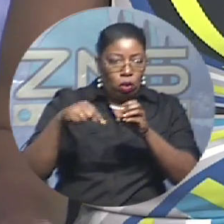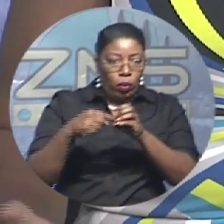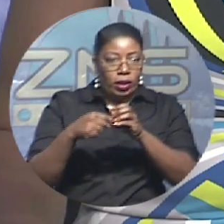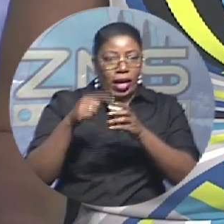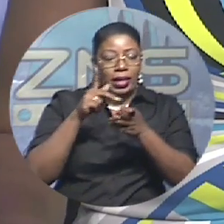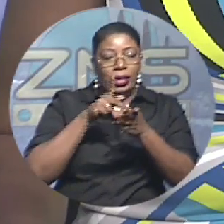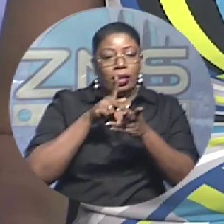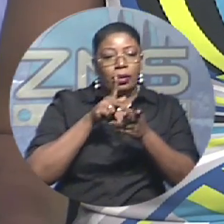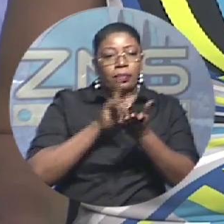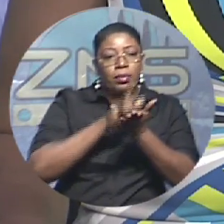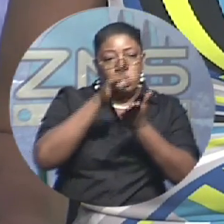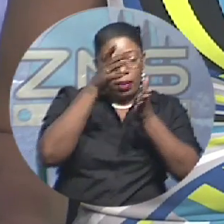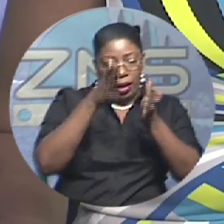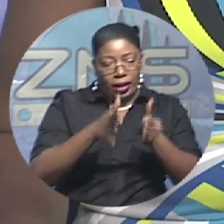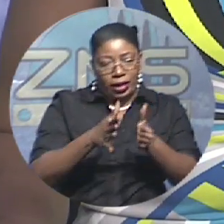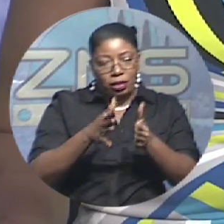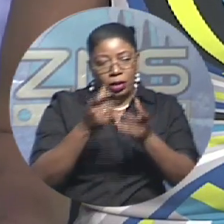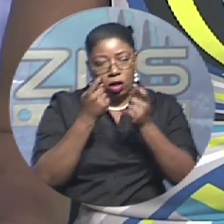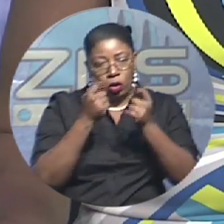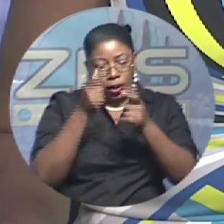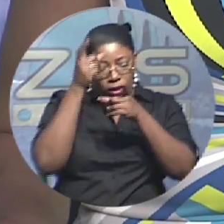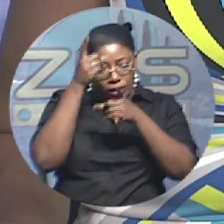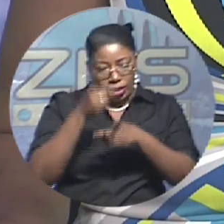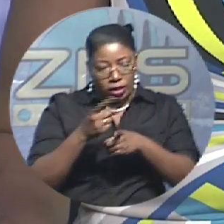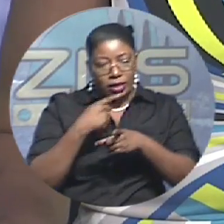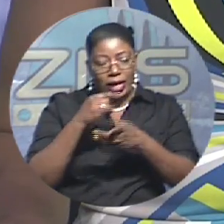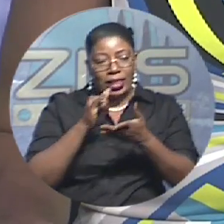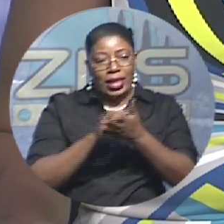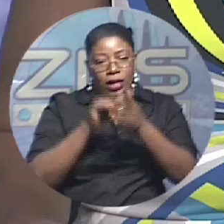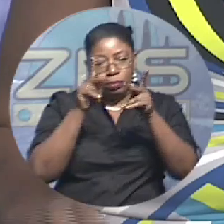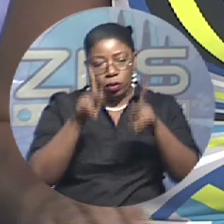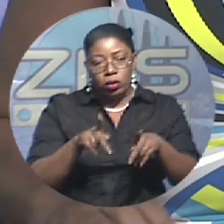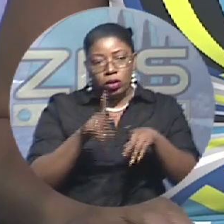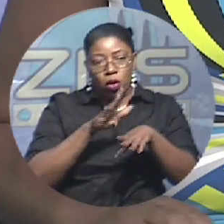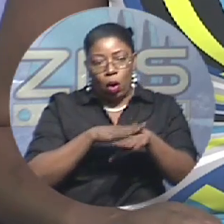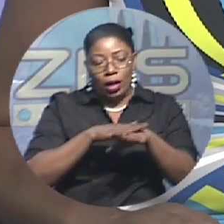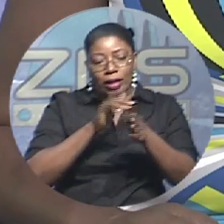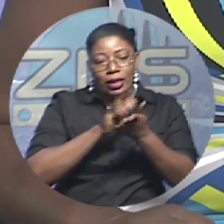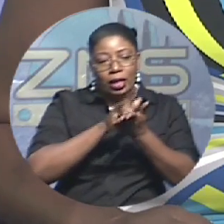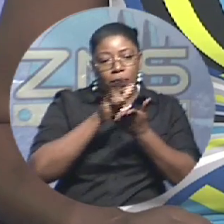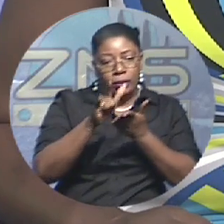decision. Now, police on the island say that all passengers and the two crew members walked away